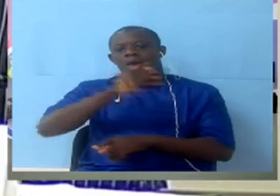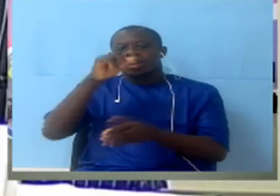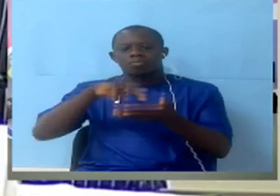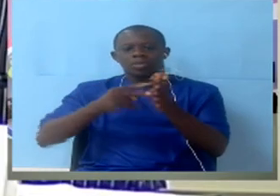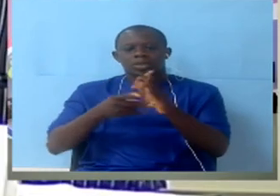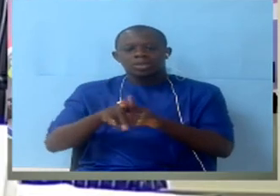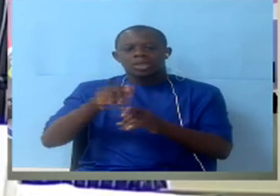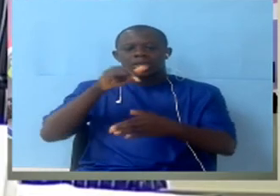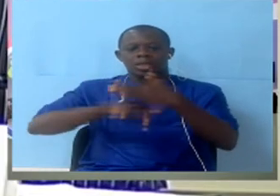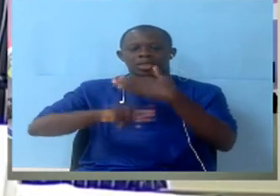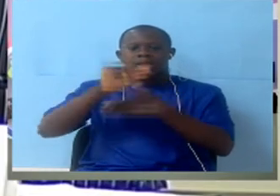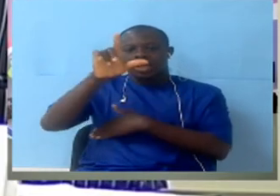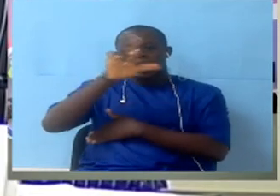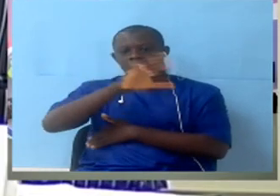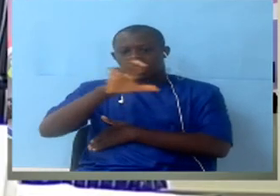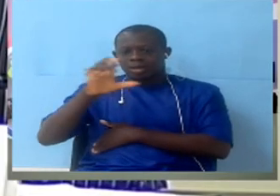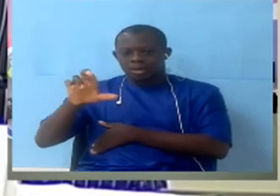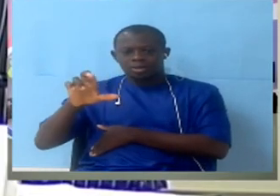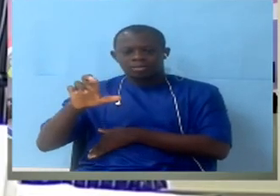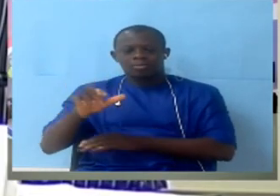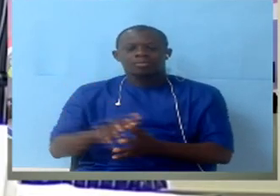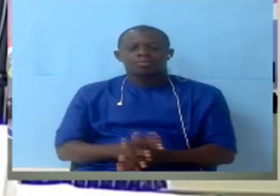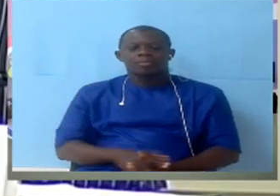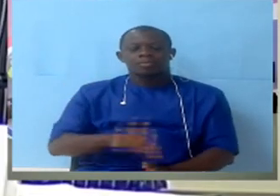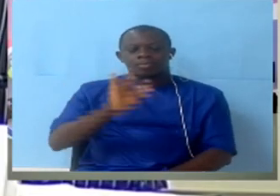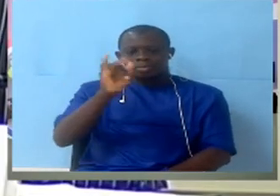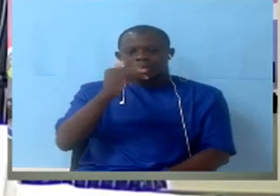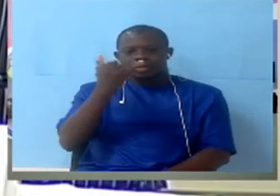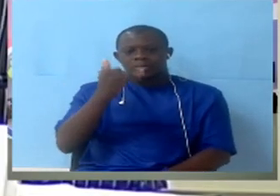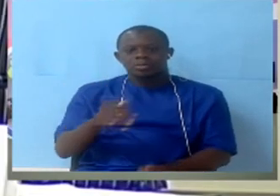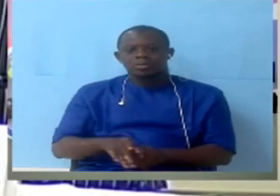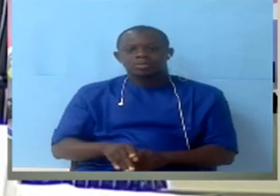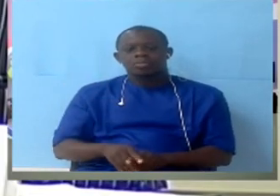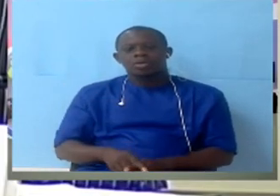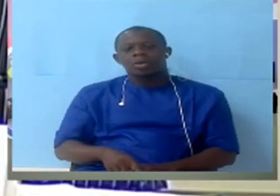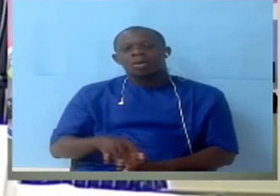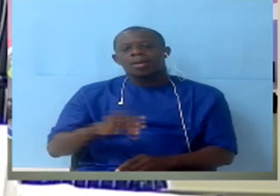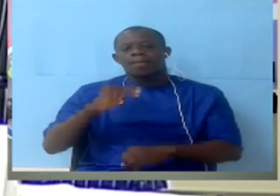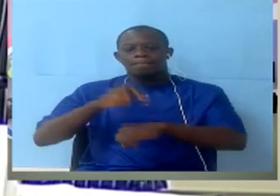in LRR. Wakala LRR Bangko lagang. Aha, masang ko tundur.